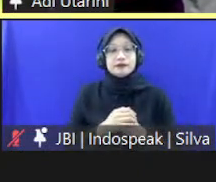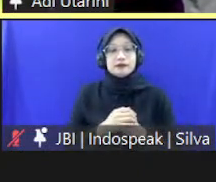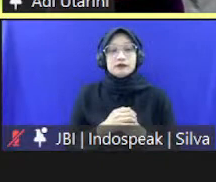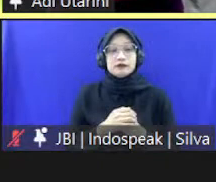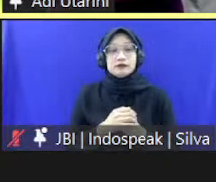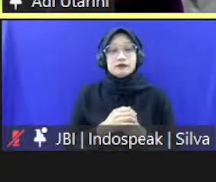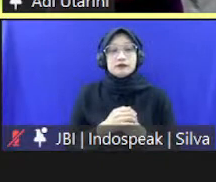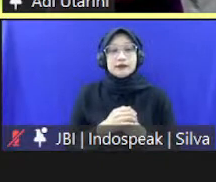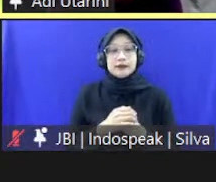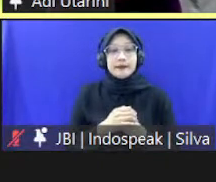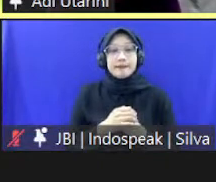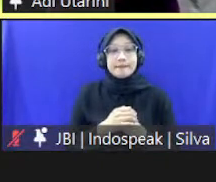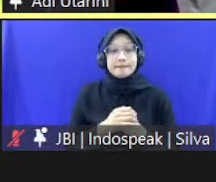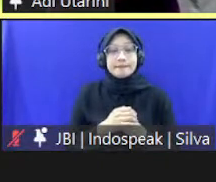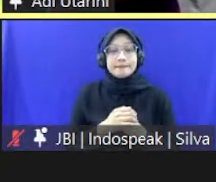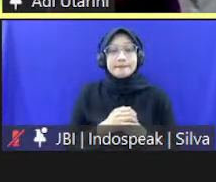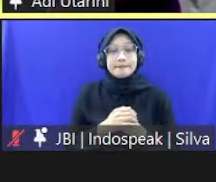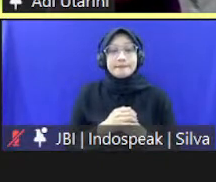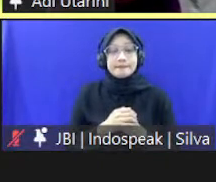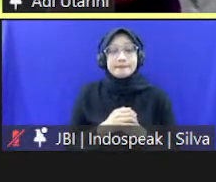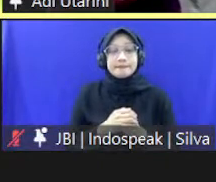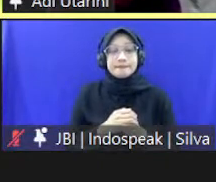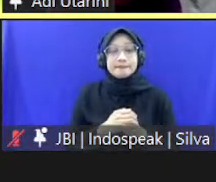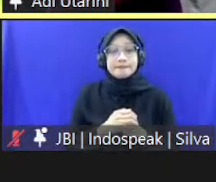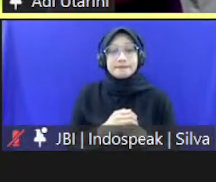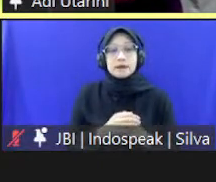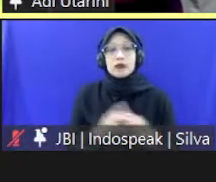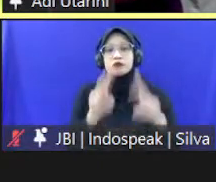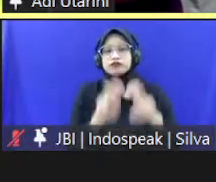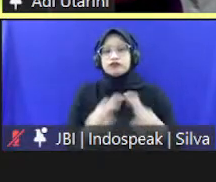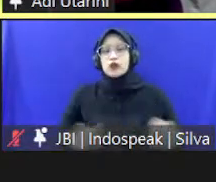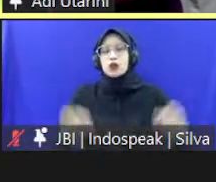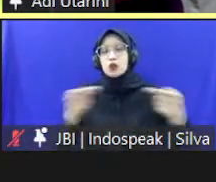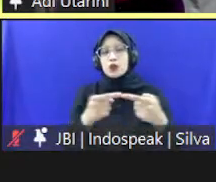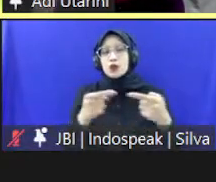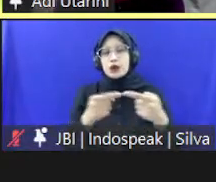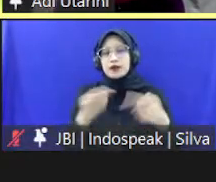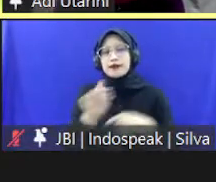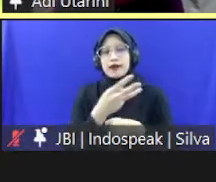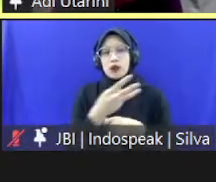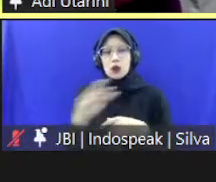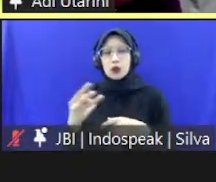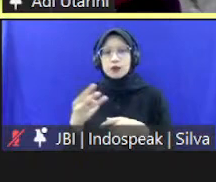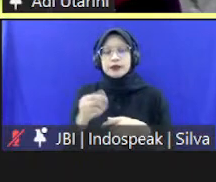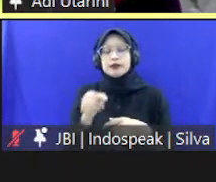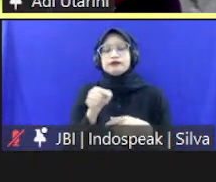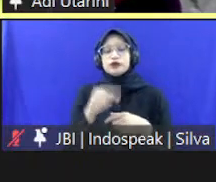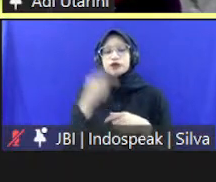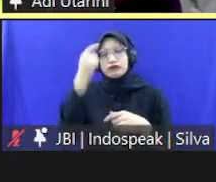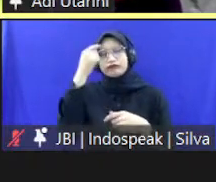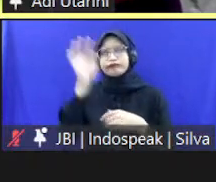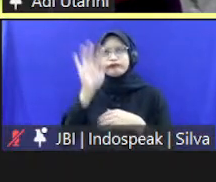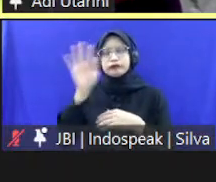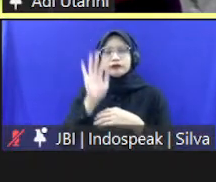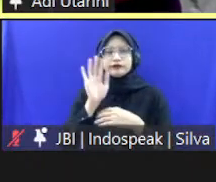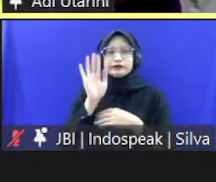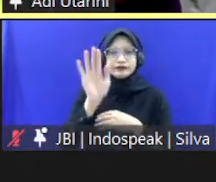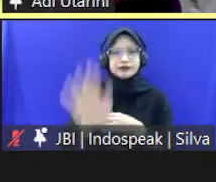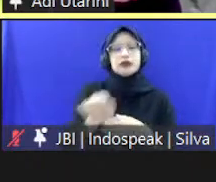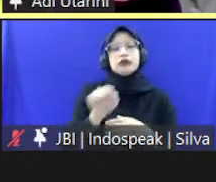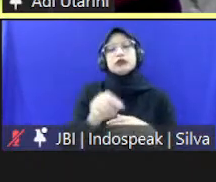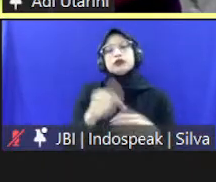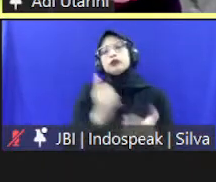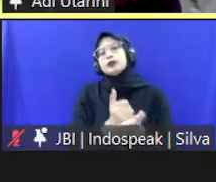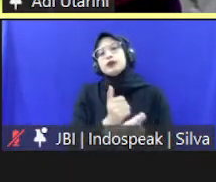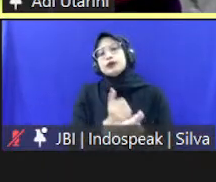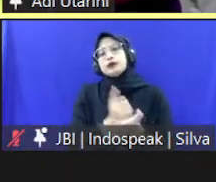independent economic evaluation has been conducted, and has predicted that actually the Wolbachia deployment would be